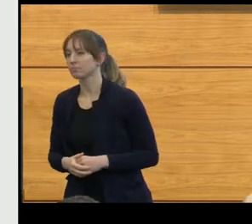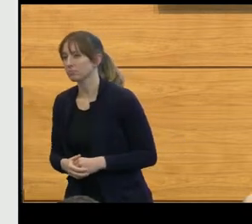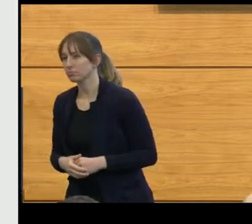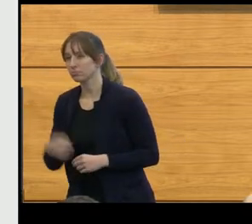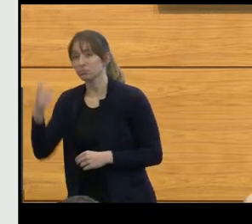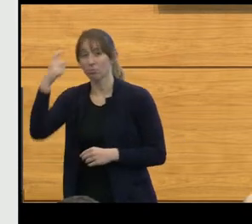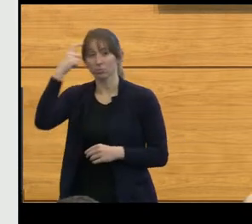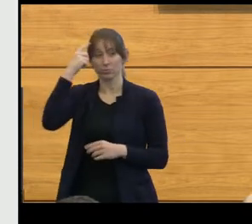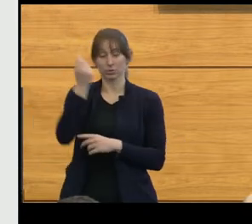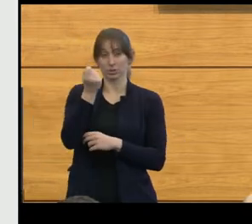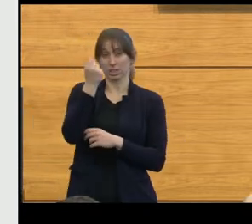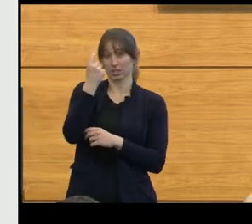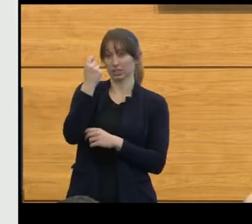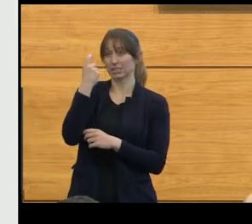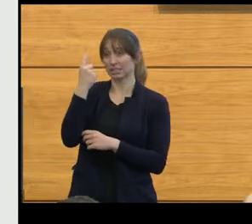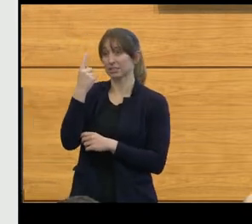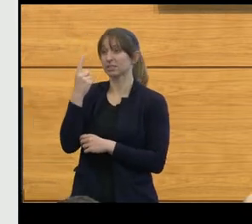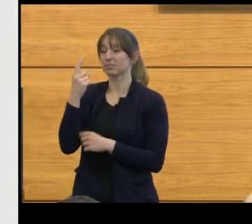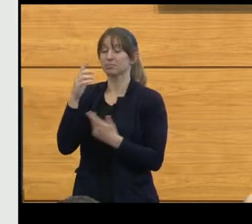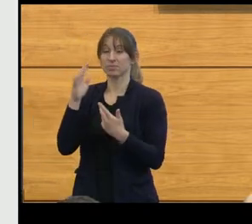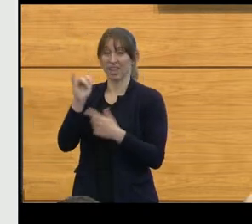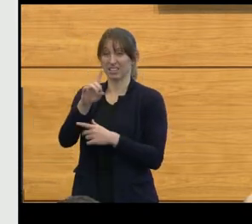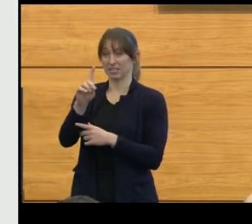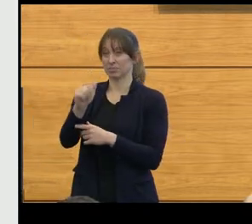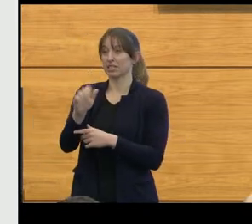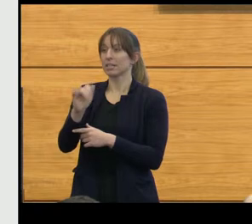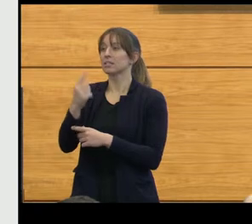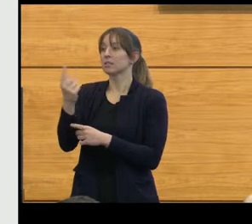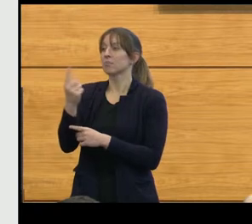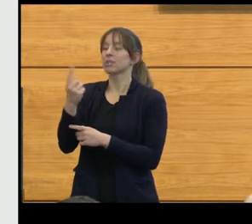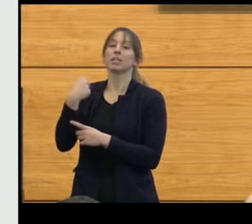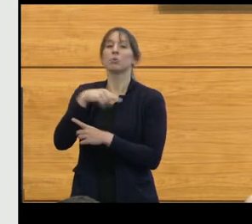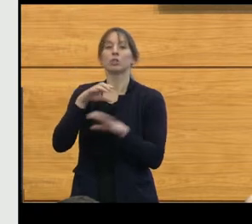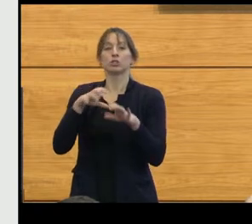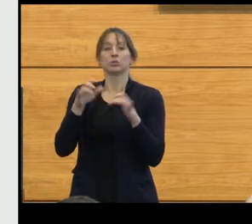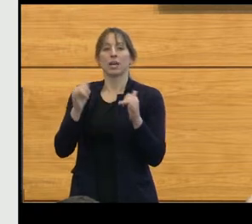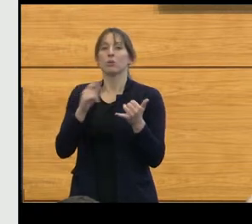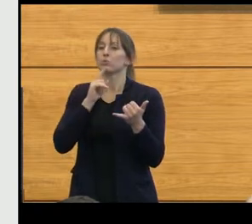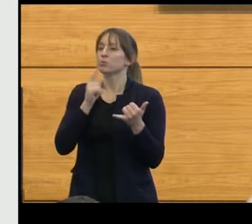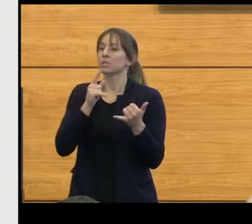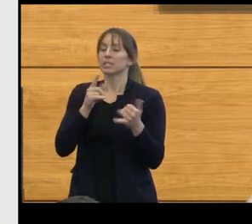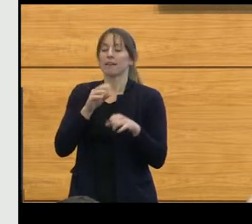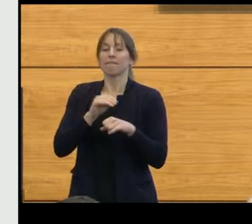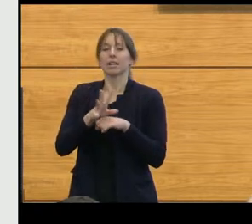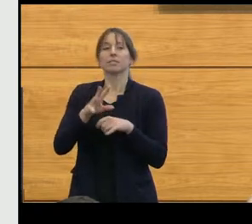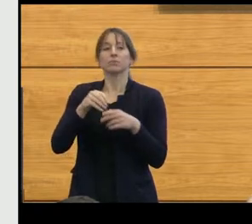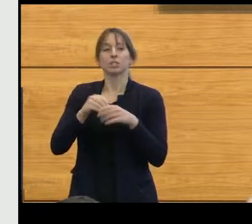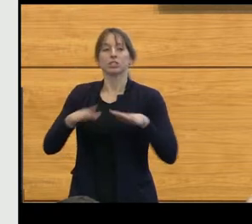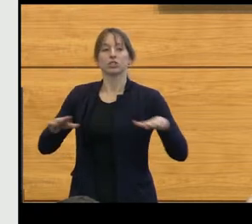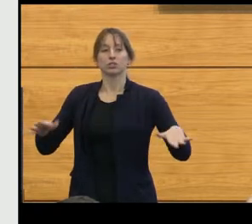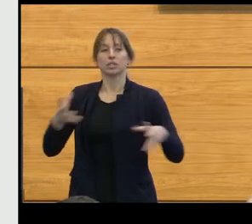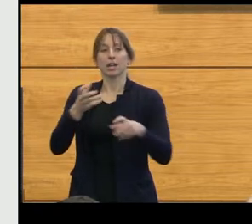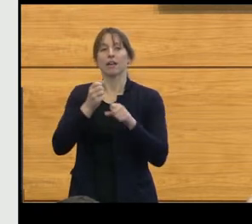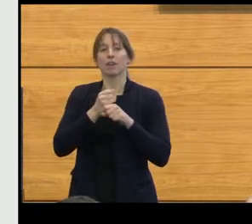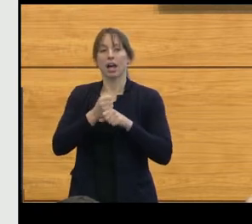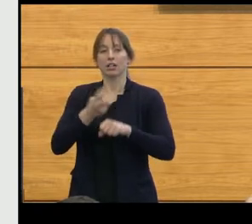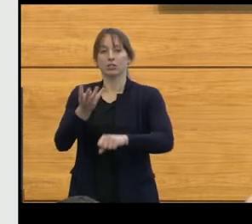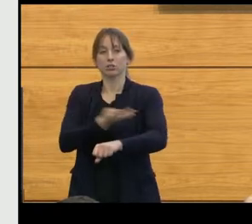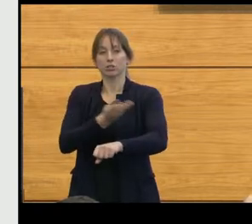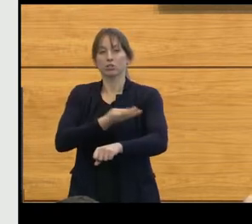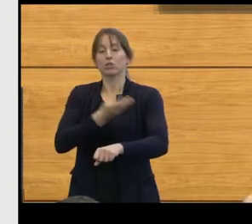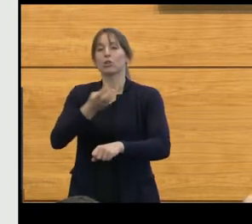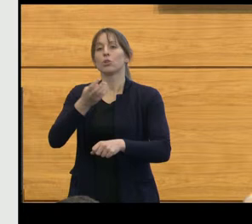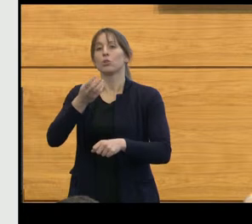Neurocognitive disability is something which we do now appreciate has really been affected in the children who have received radiation early